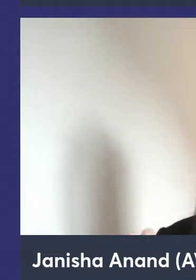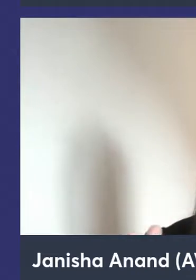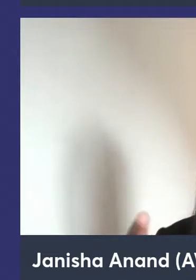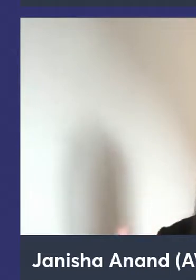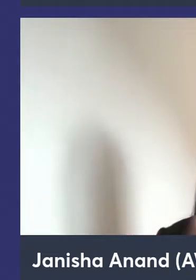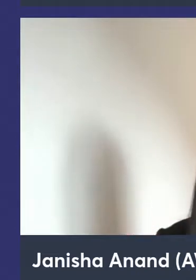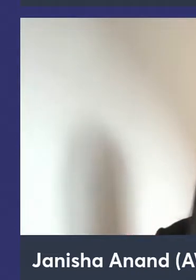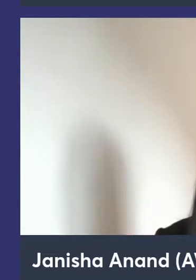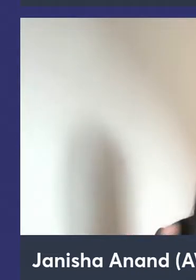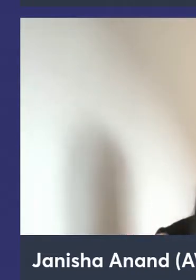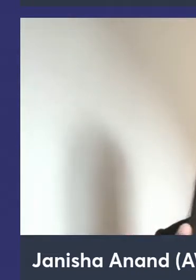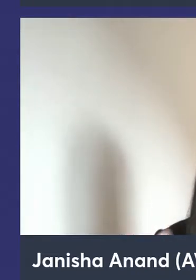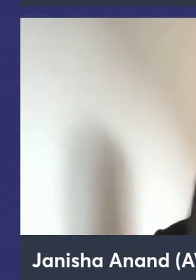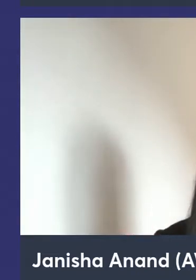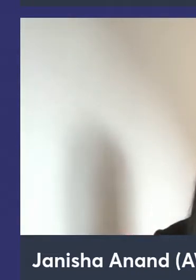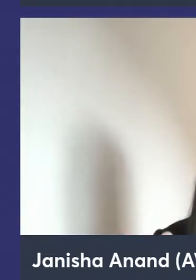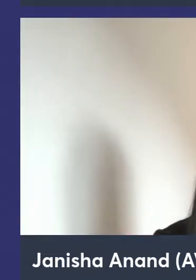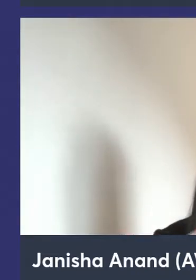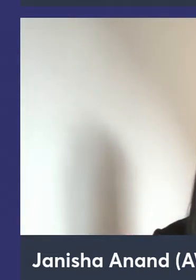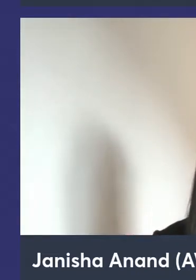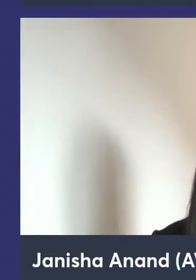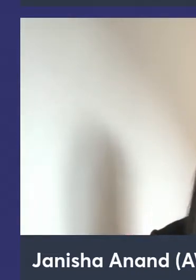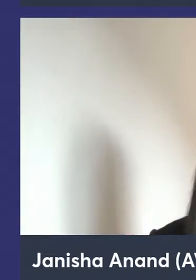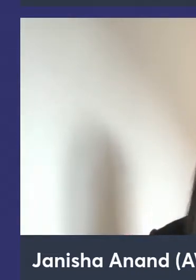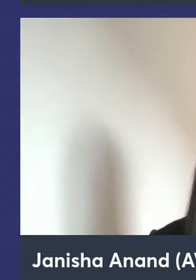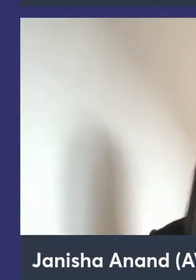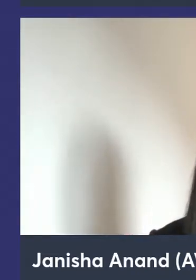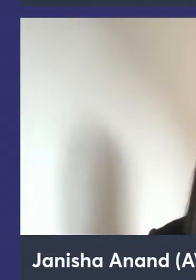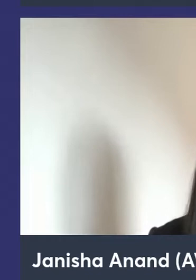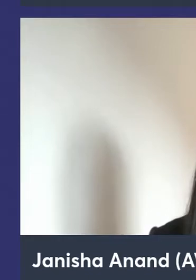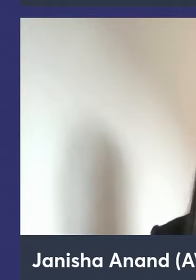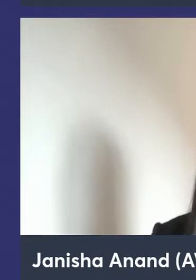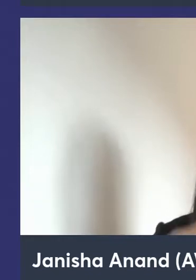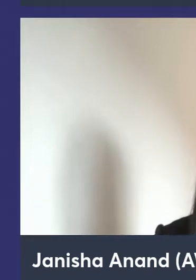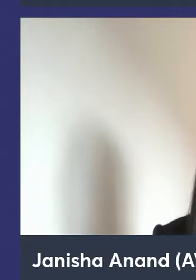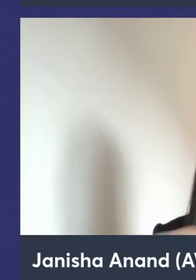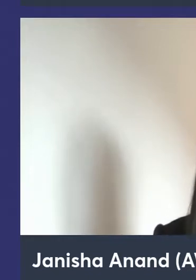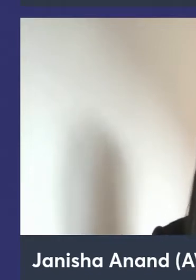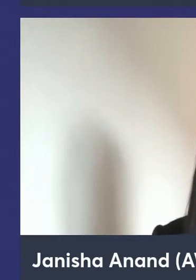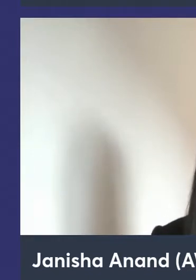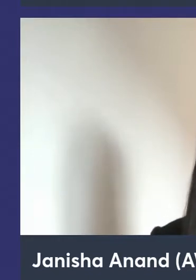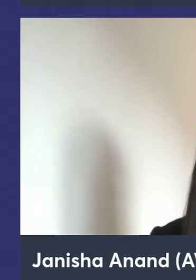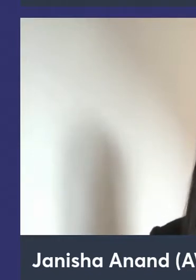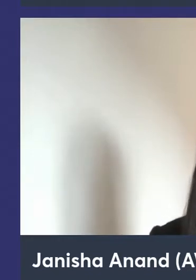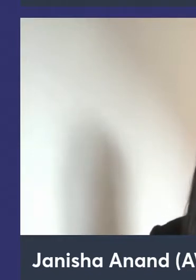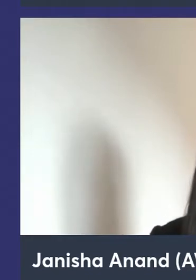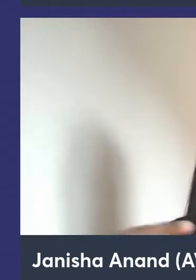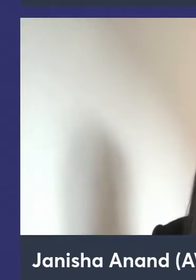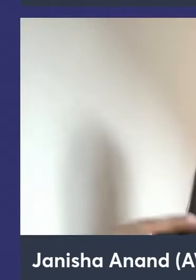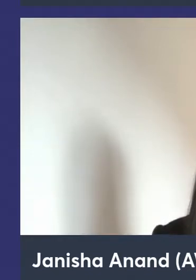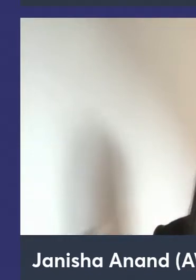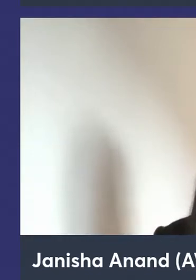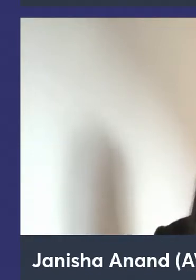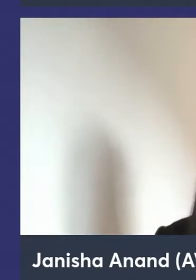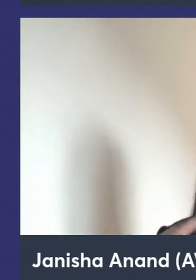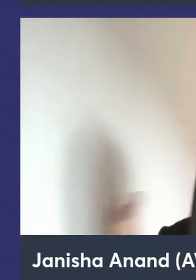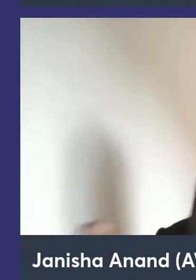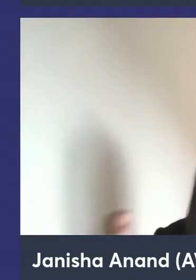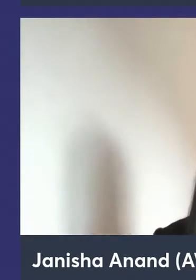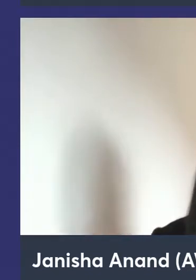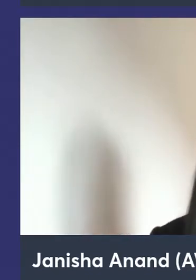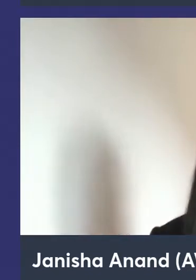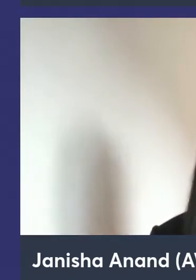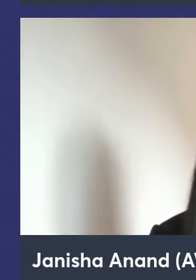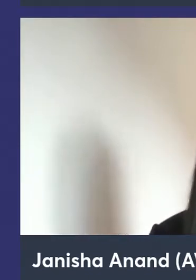takes away that part of the iterative process from the data scientists who would have to do this repeatedly, one after the other with